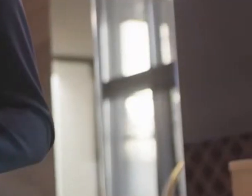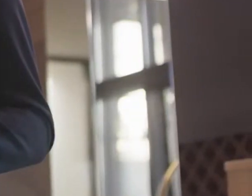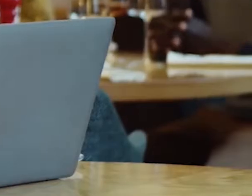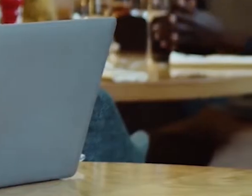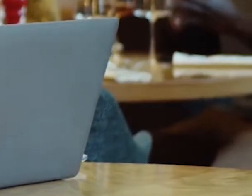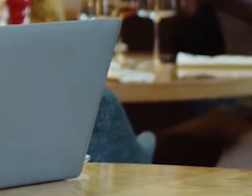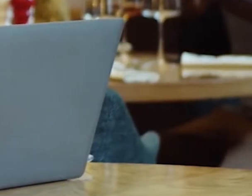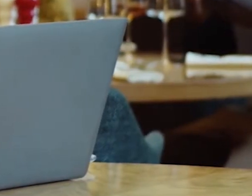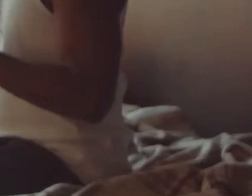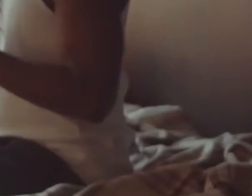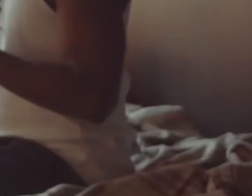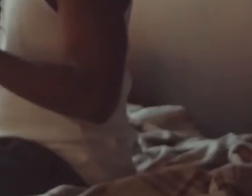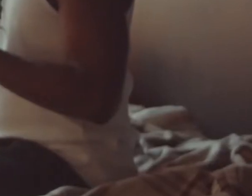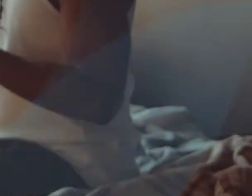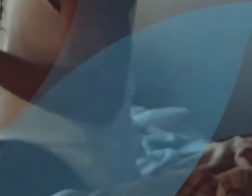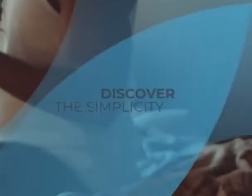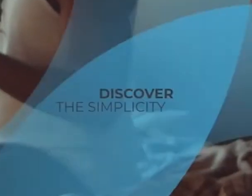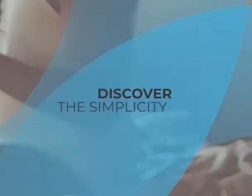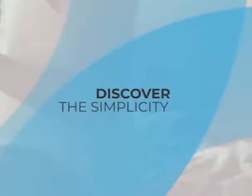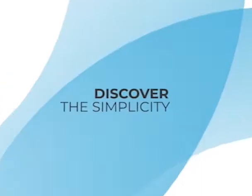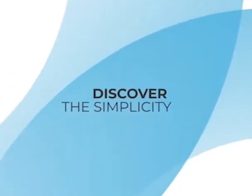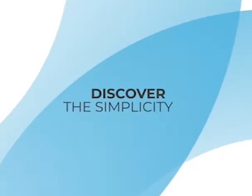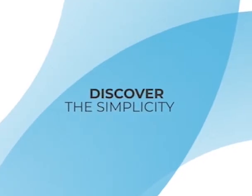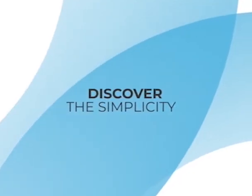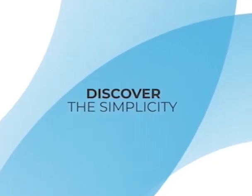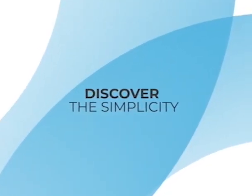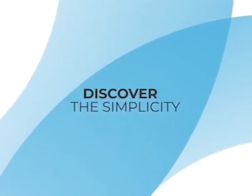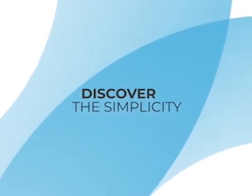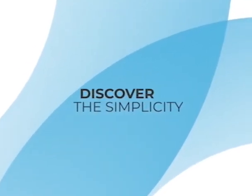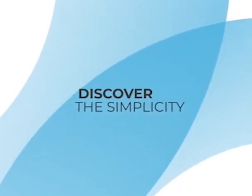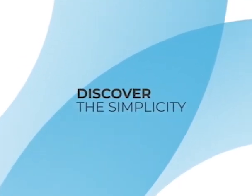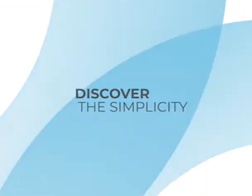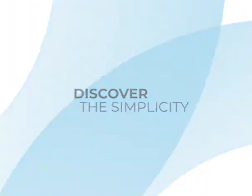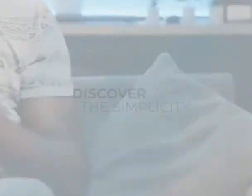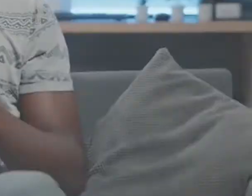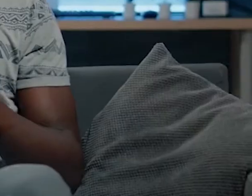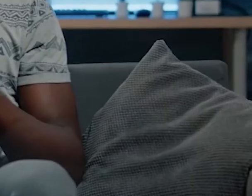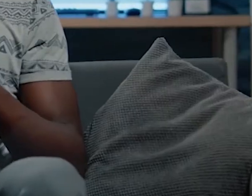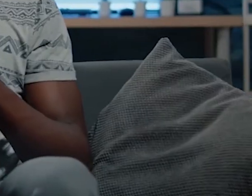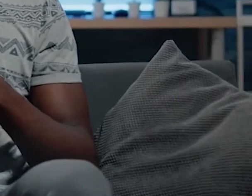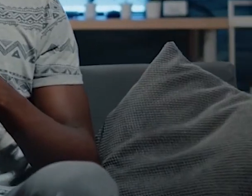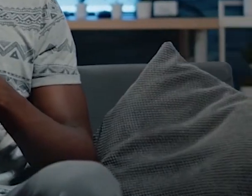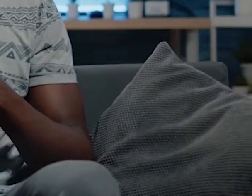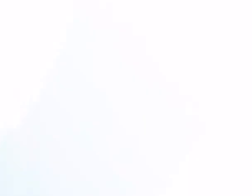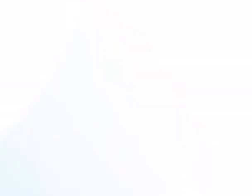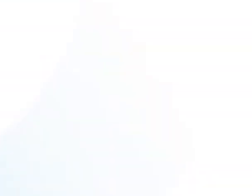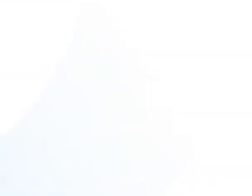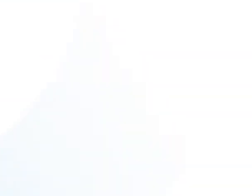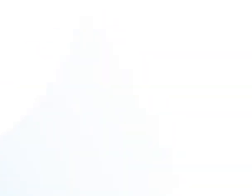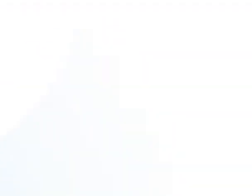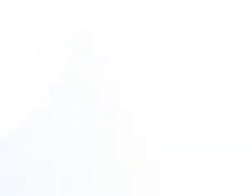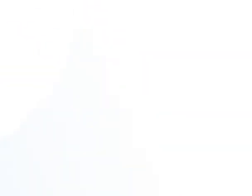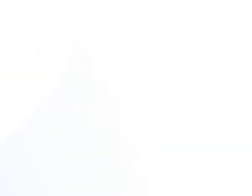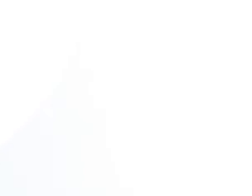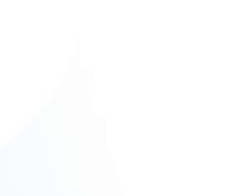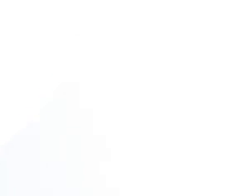Join the Opportunity Bank family today to discover the simplicity of mobile banking. Enjoy our 24/7 instant